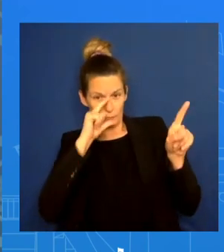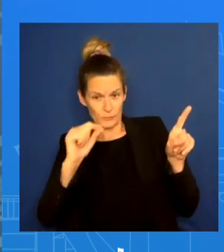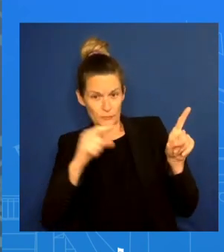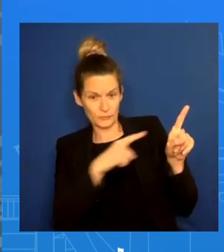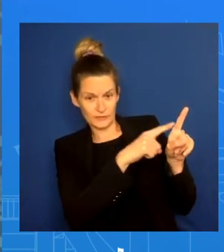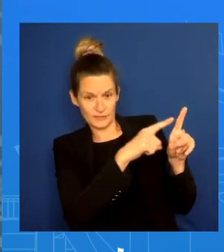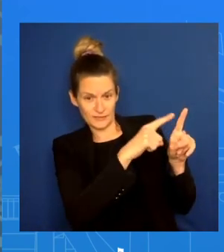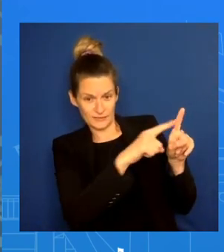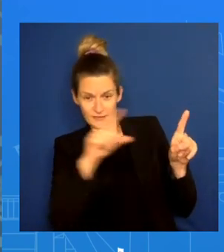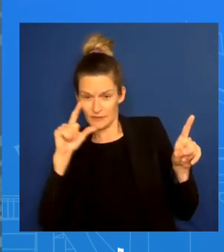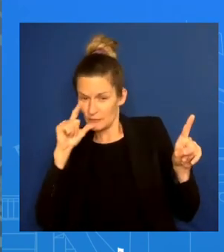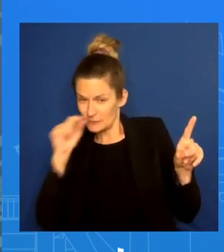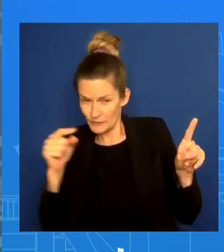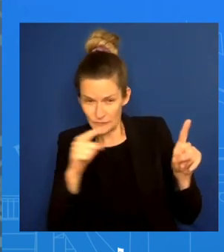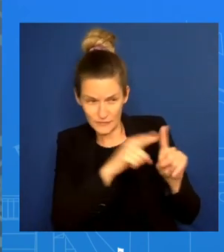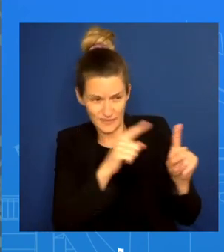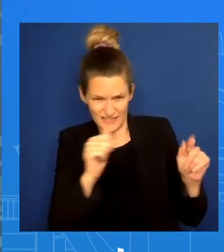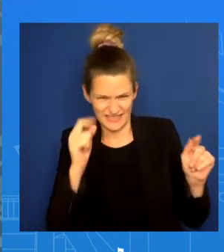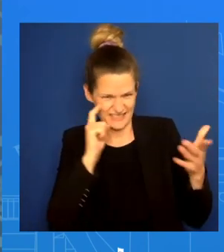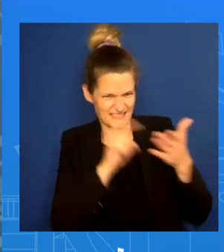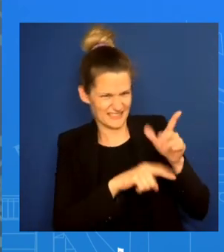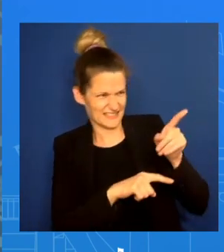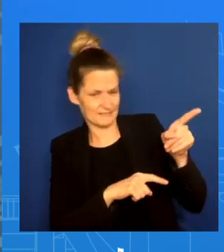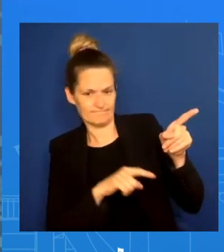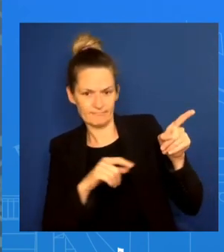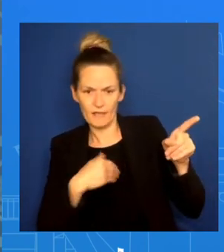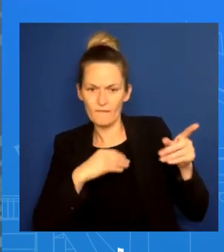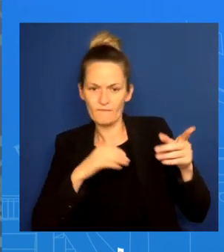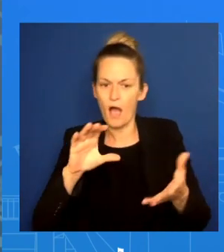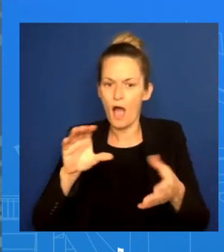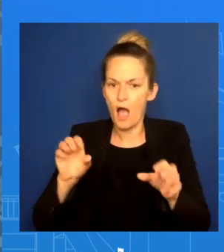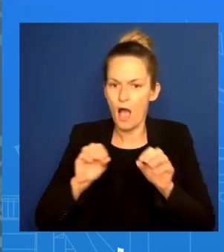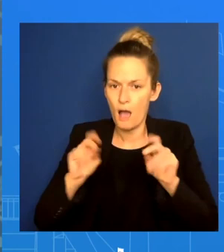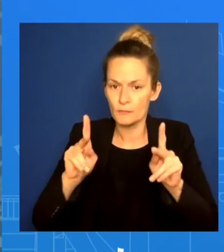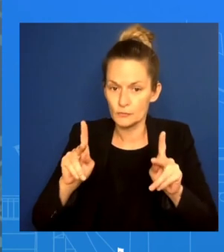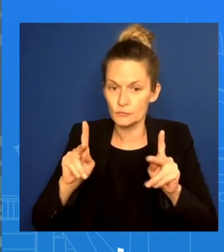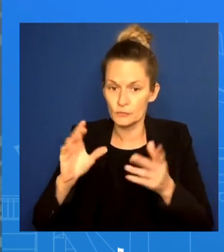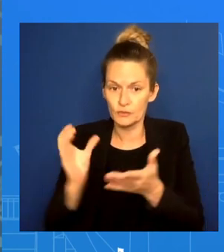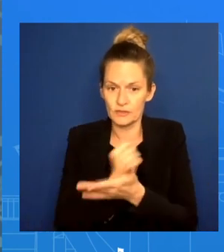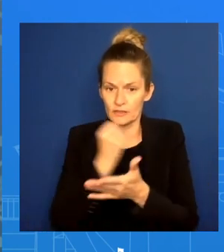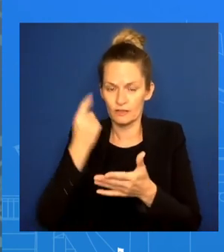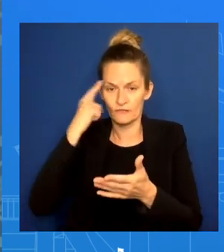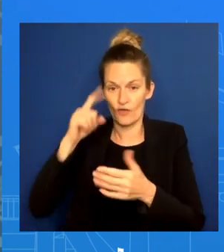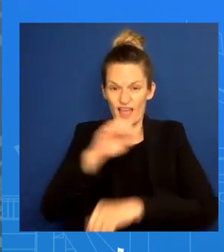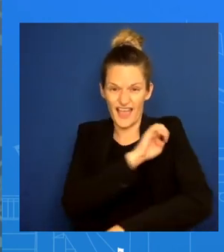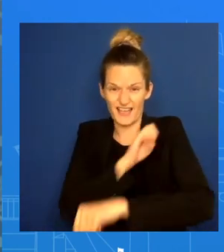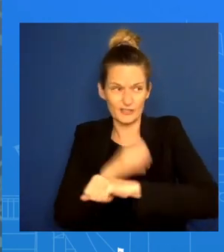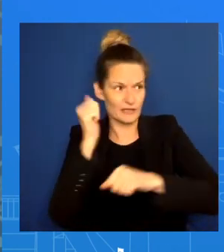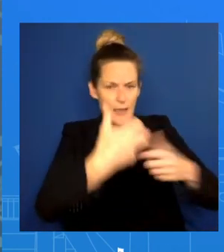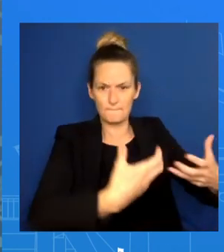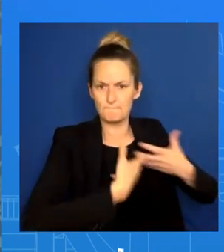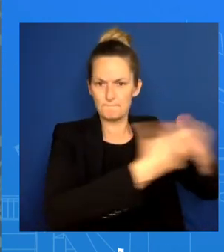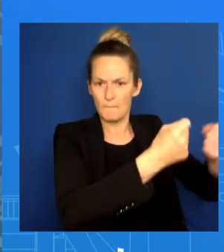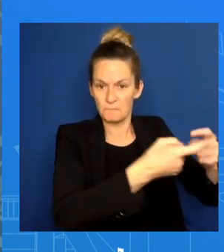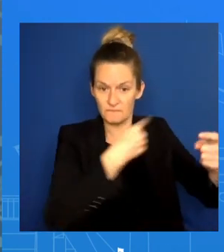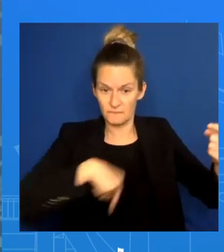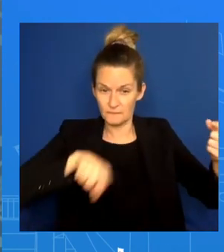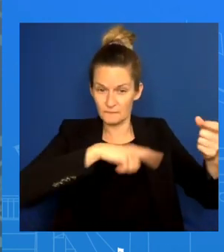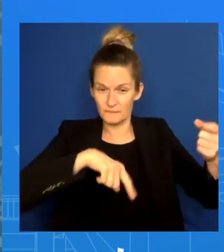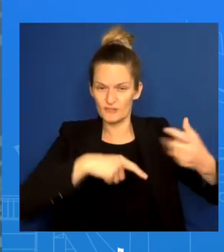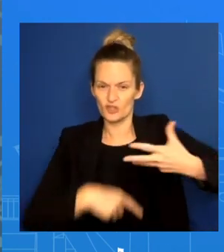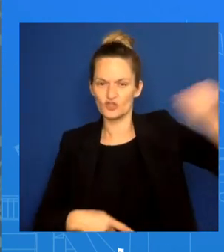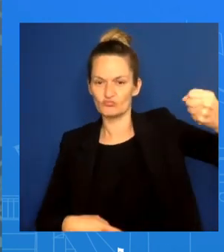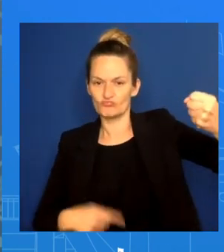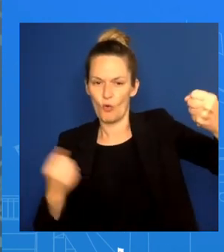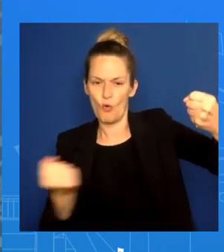And we're going to work as hard as we can. I don't have a specific update for you today, but we're going to work as hard as we can to make sure, in